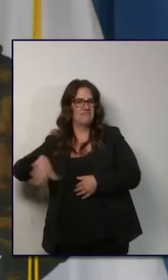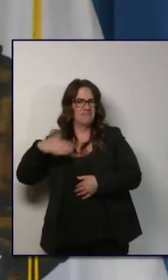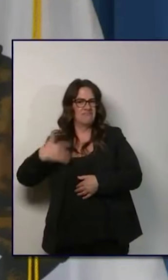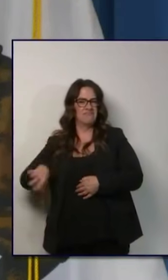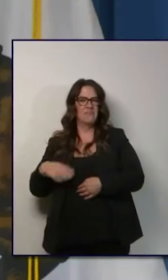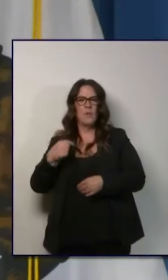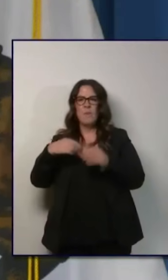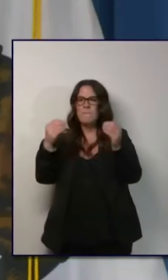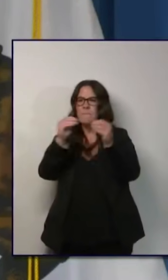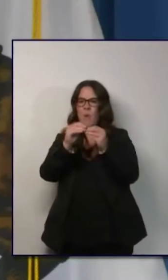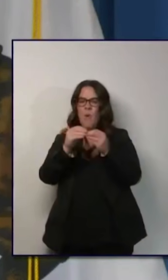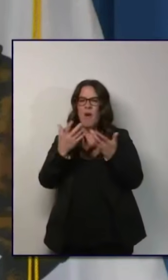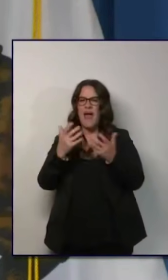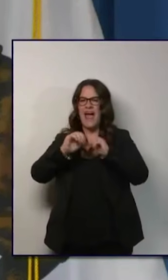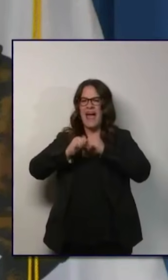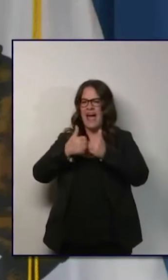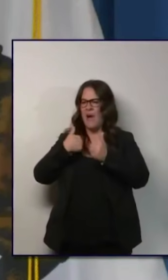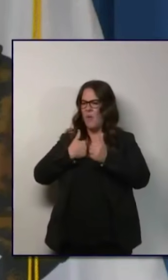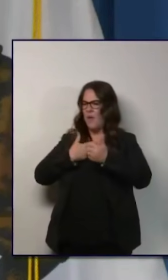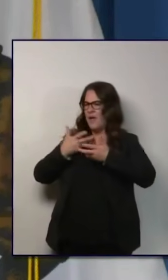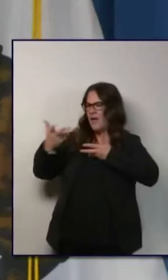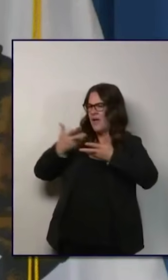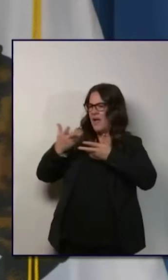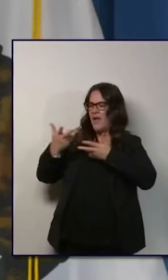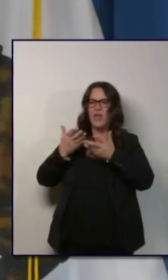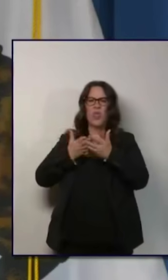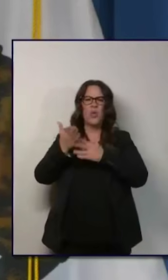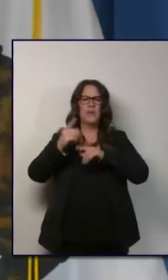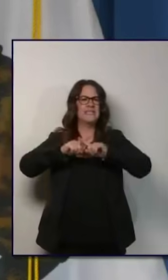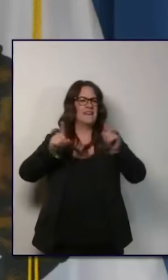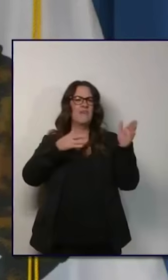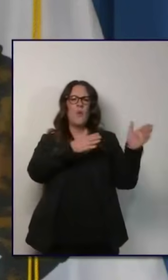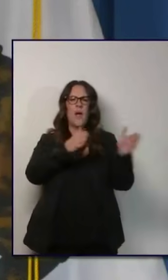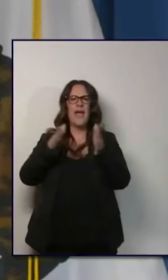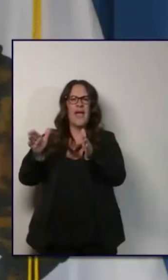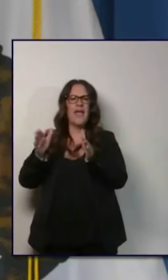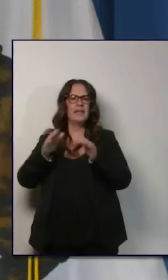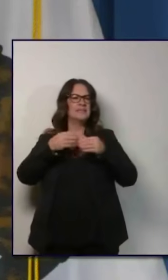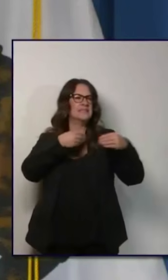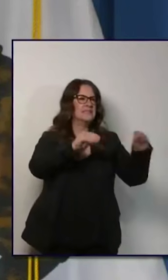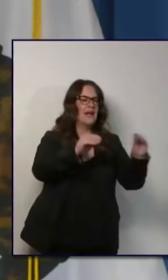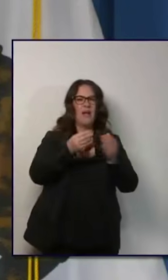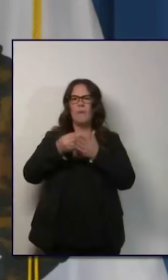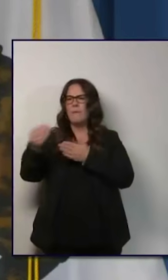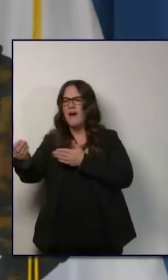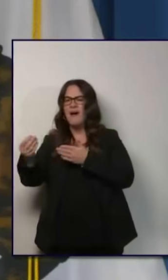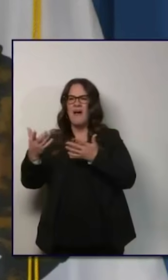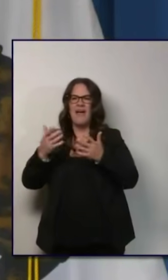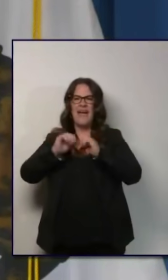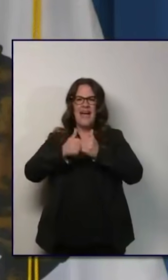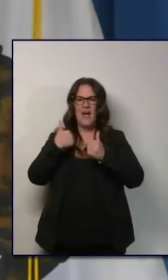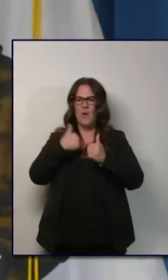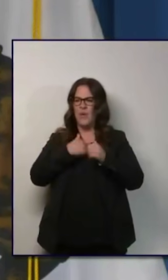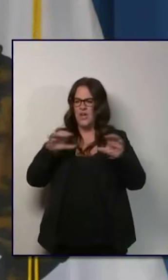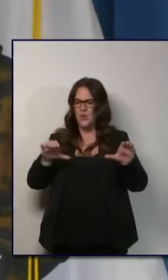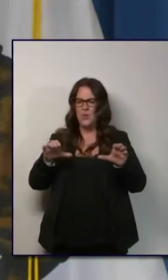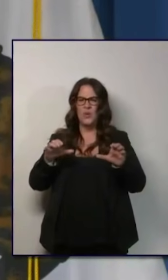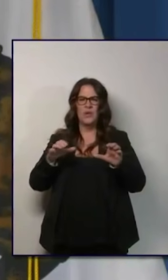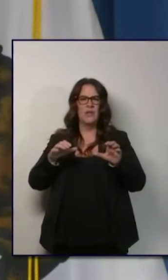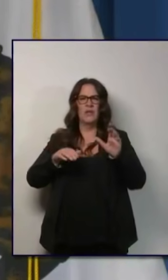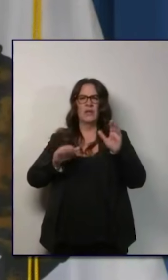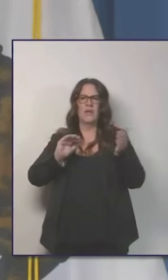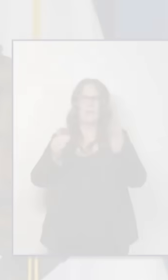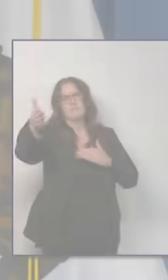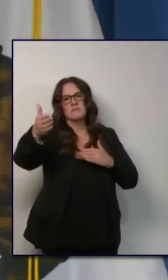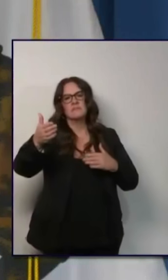engaging differently than we ever have, conducting business, exchanging commerce, differently than we ever have in the past. Government is